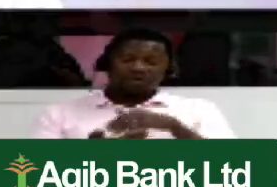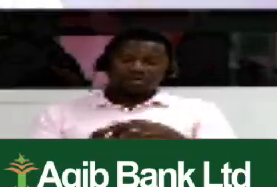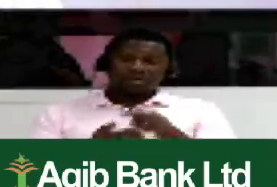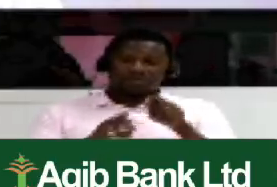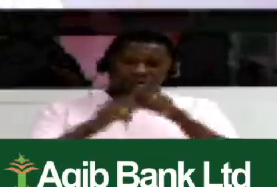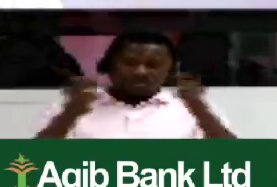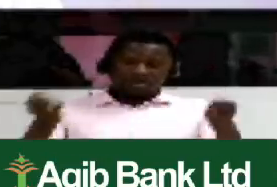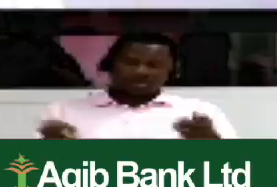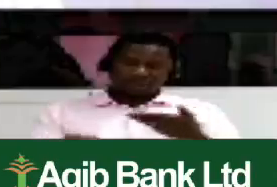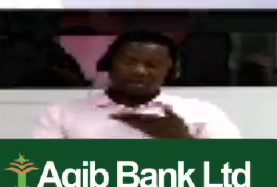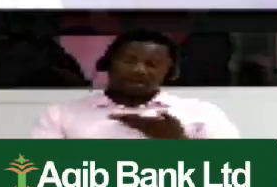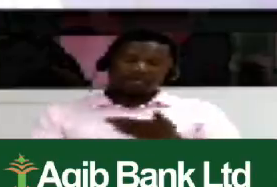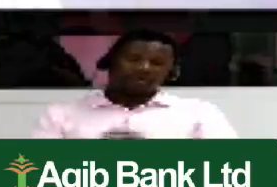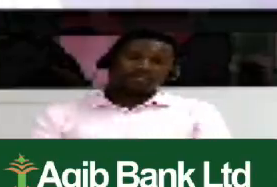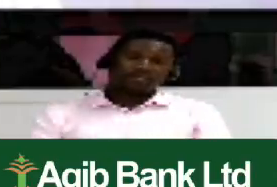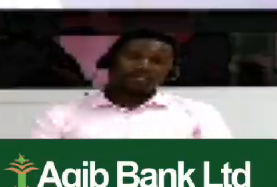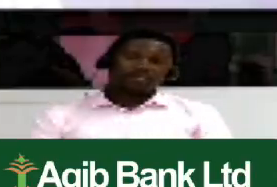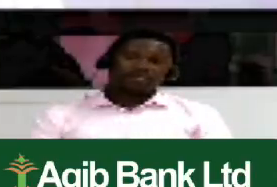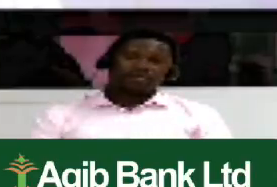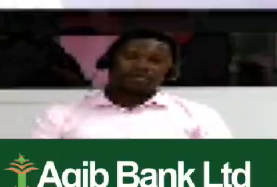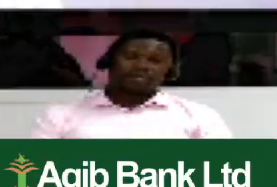had.